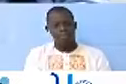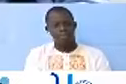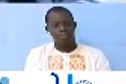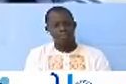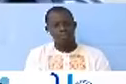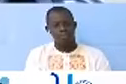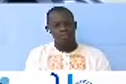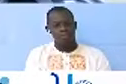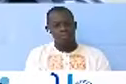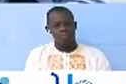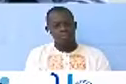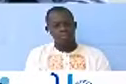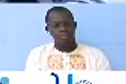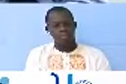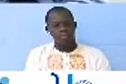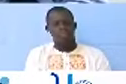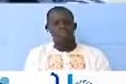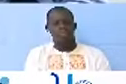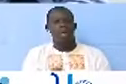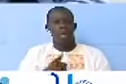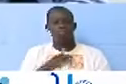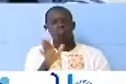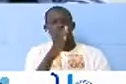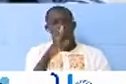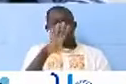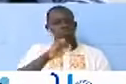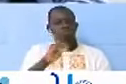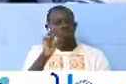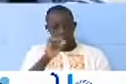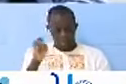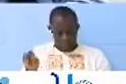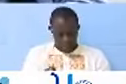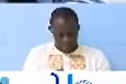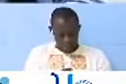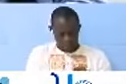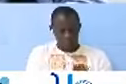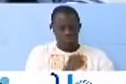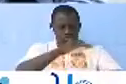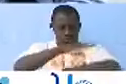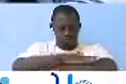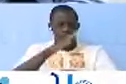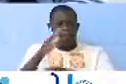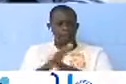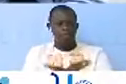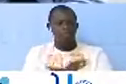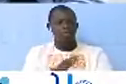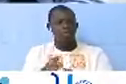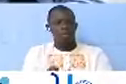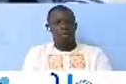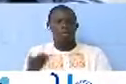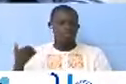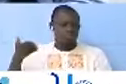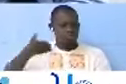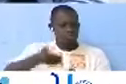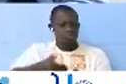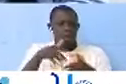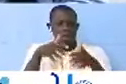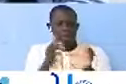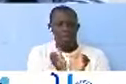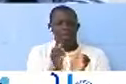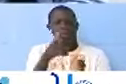Data Arab school le. I went to an Arab school. Ojire 6. Up to grade